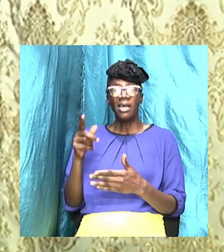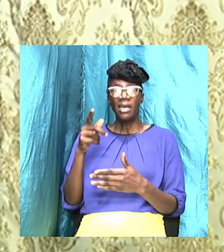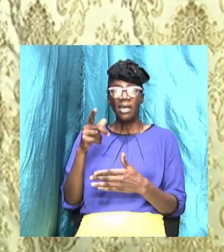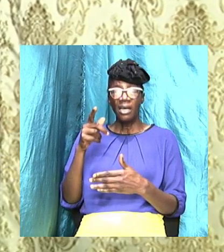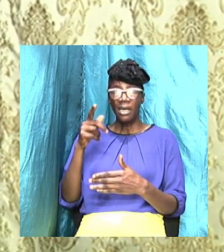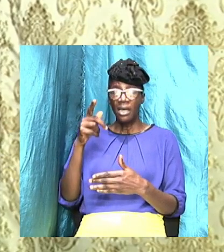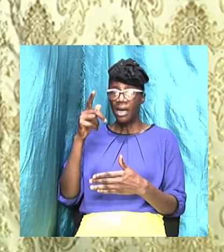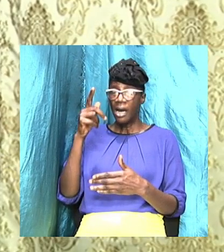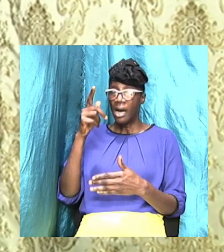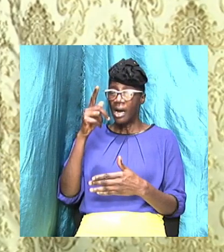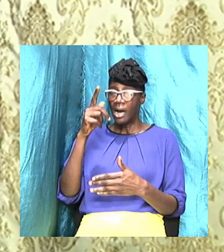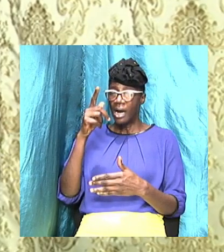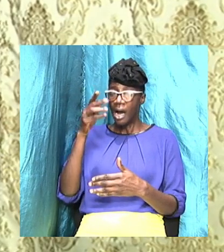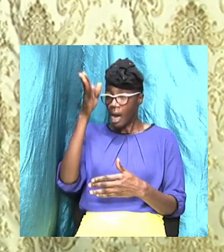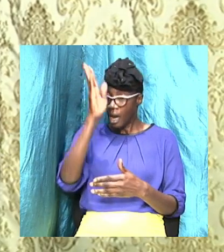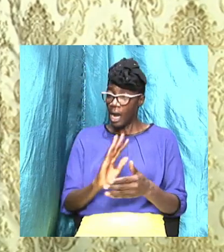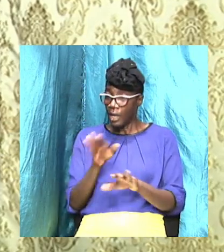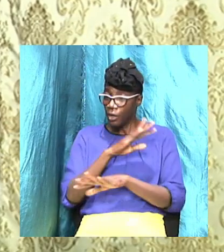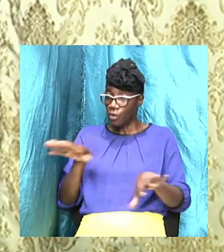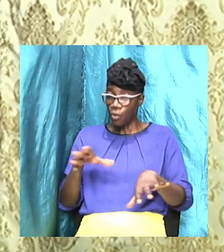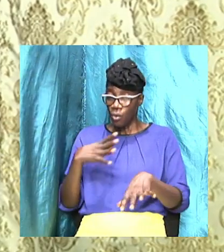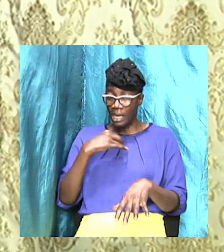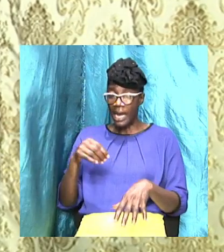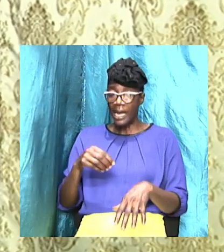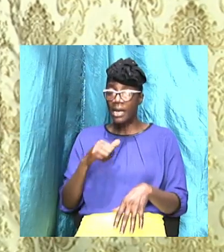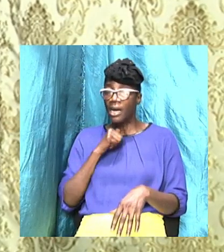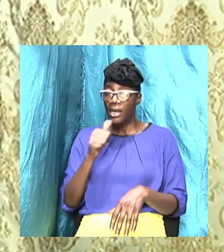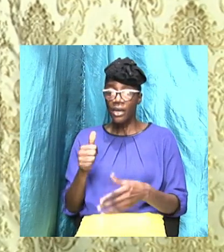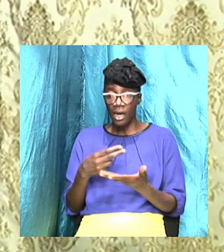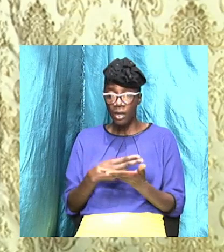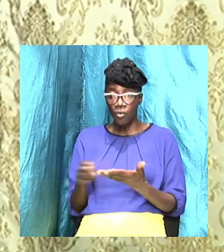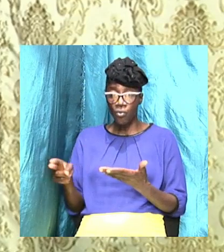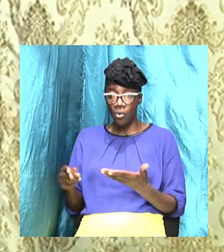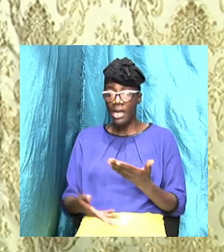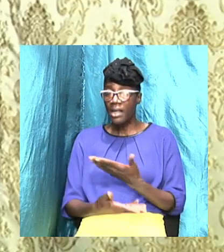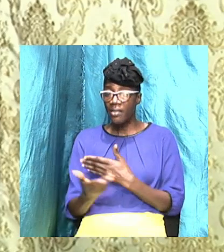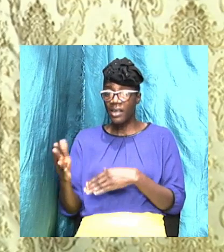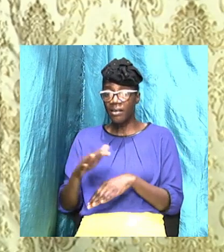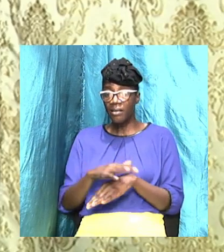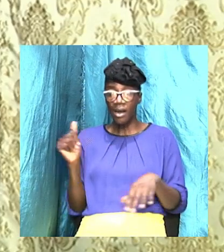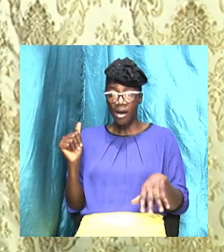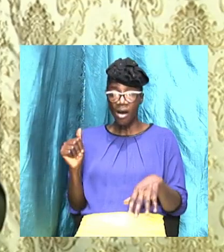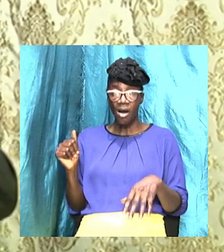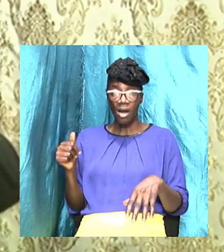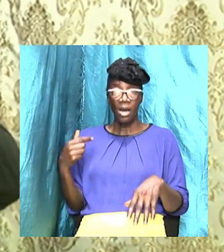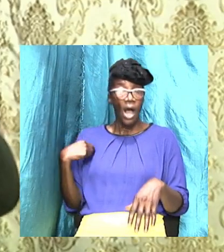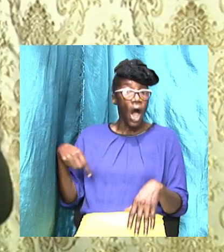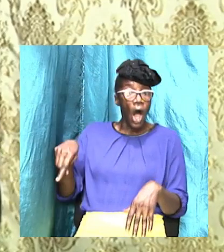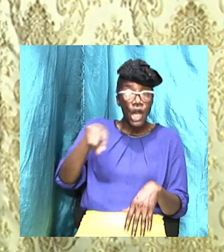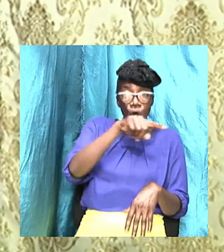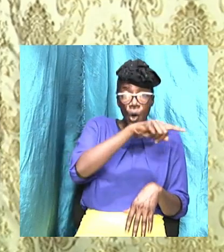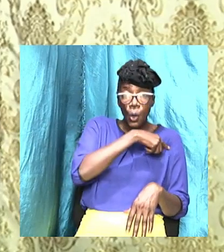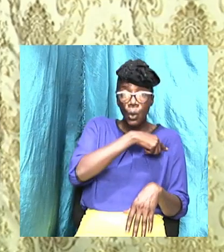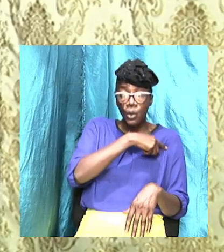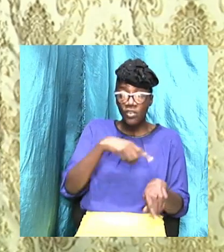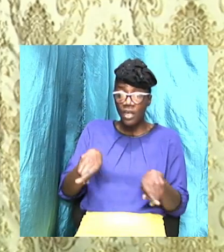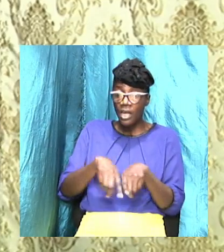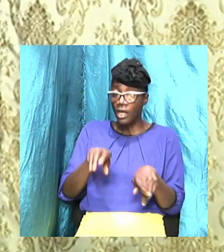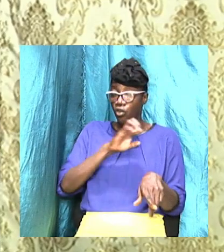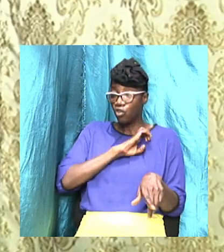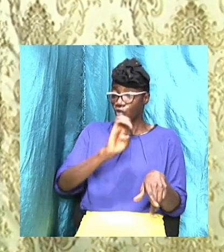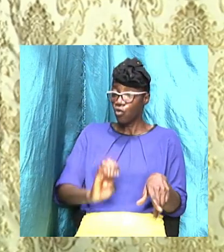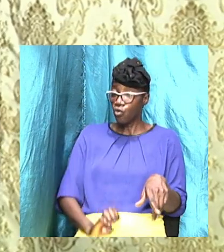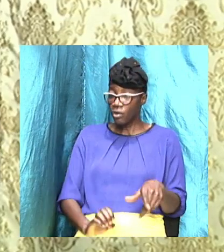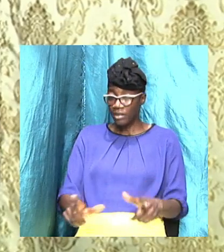the unholy thing, the unclean thing, you know. And so look here, there's a call on us as Christians